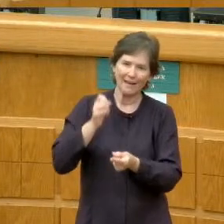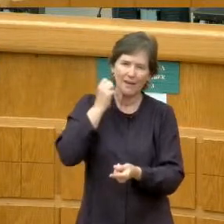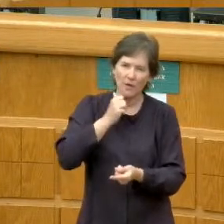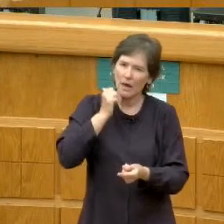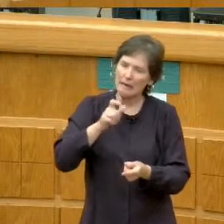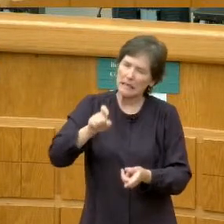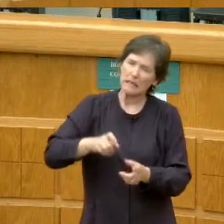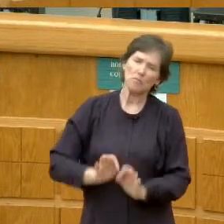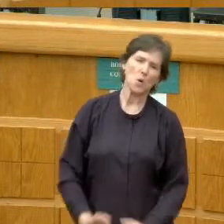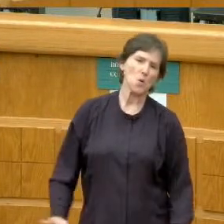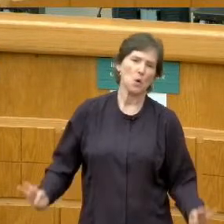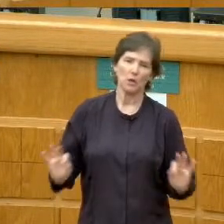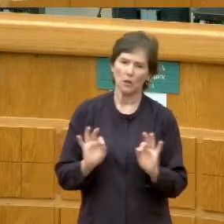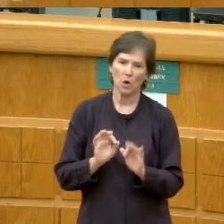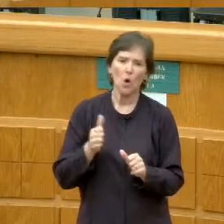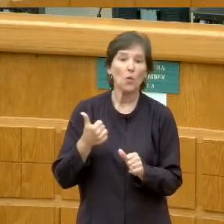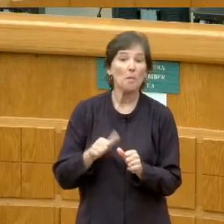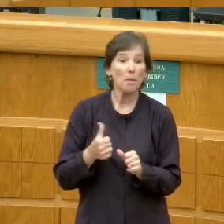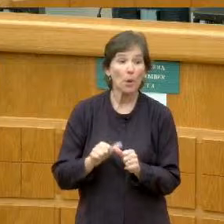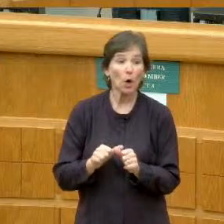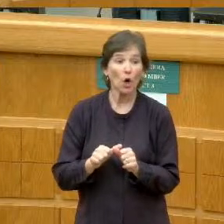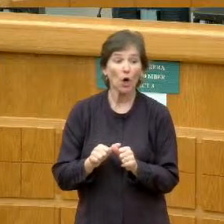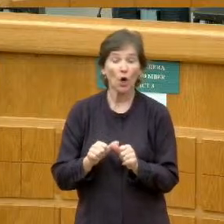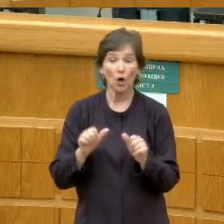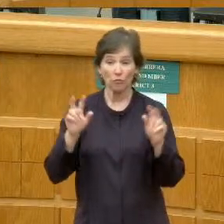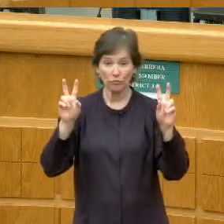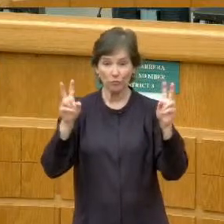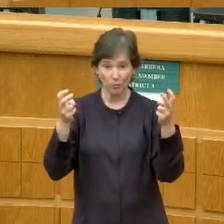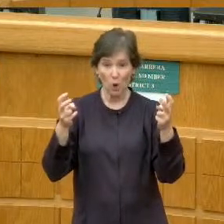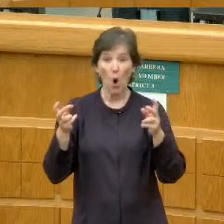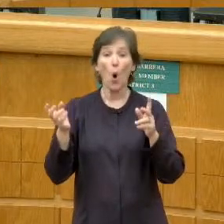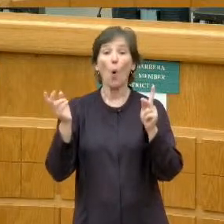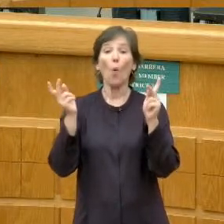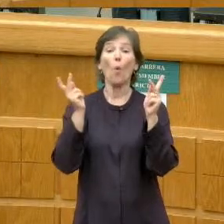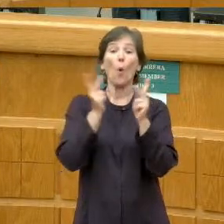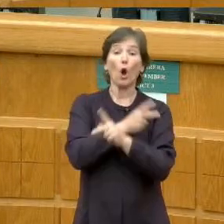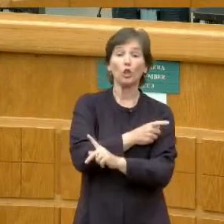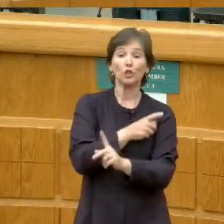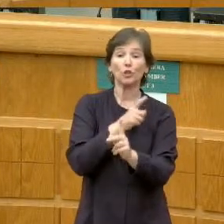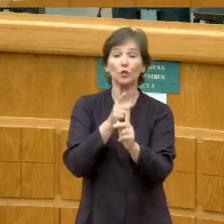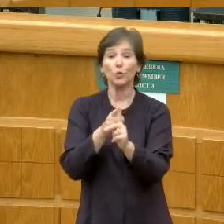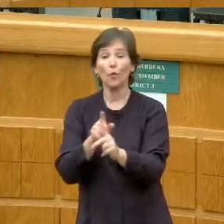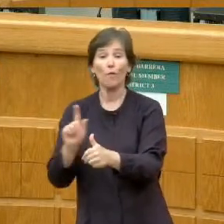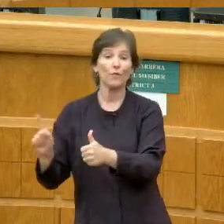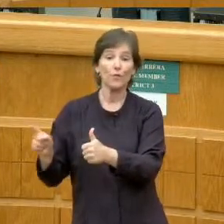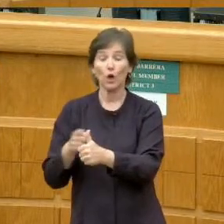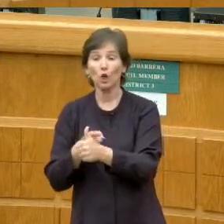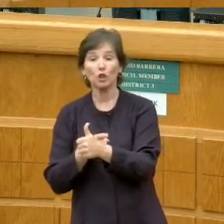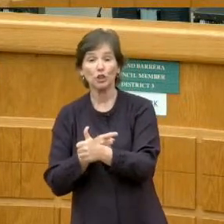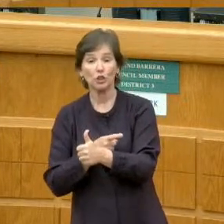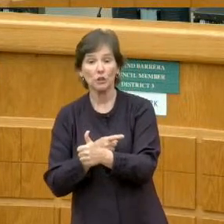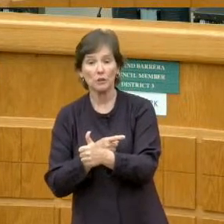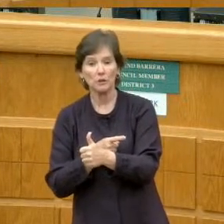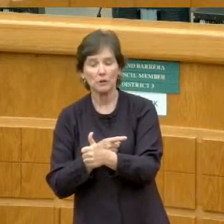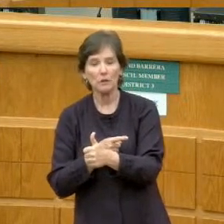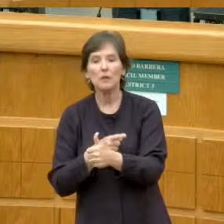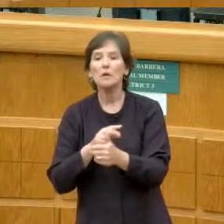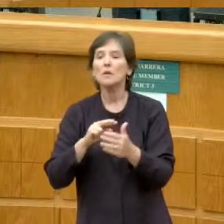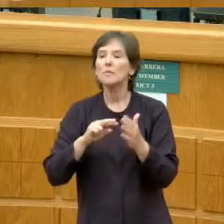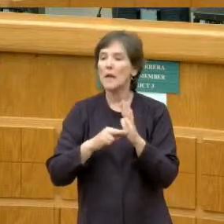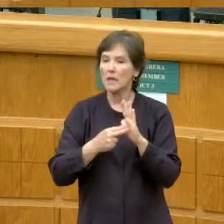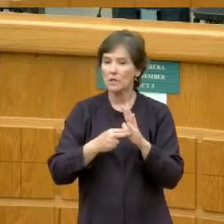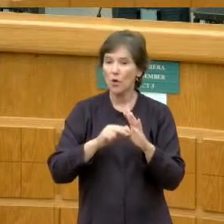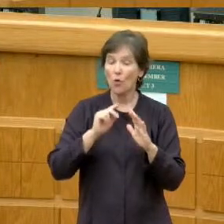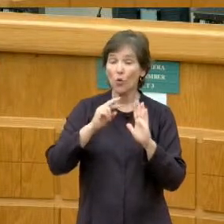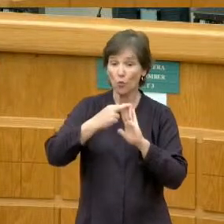Remember our mantra, worst to first? So these measures are for the protection of our community, and you